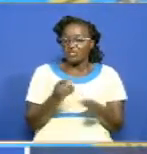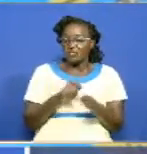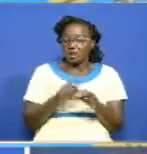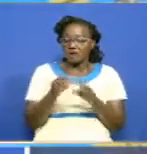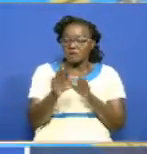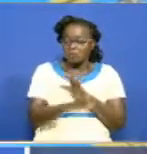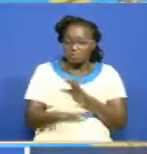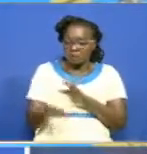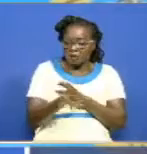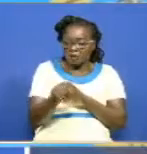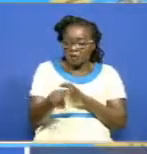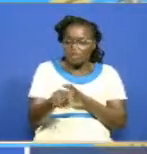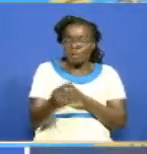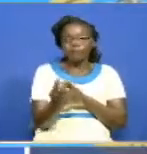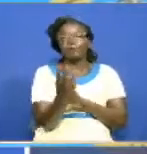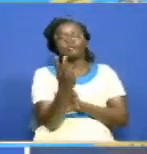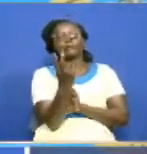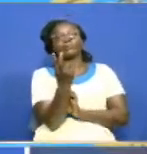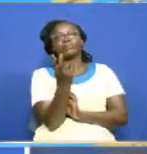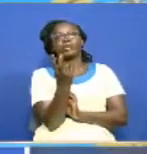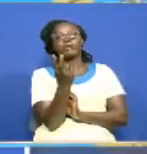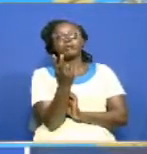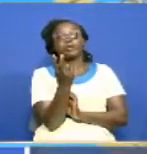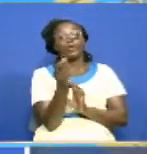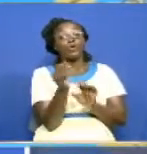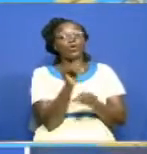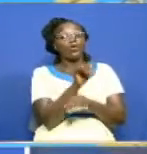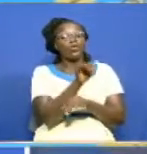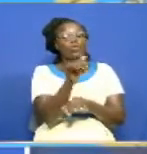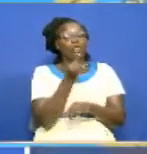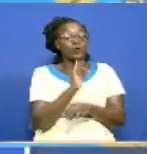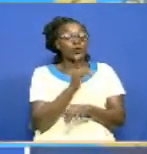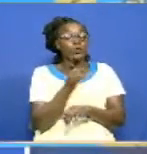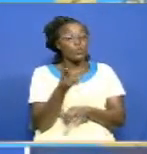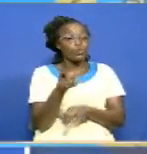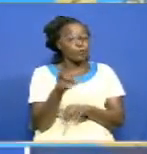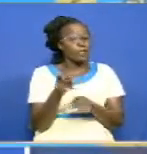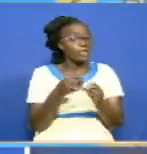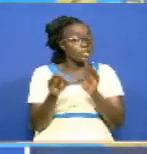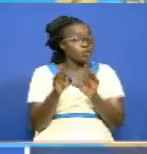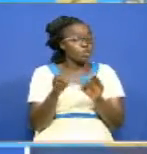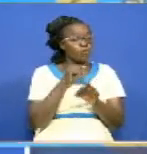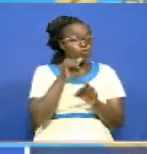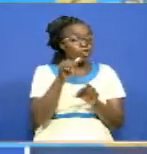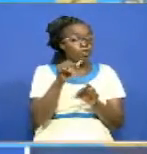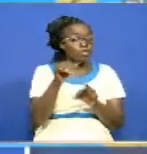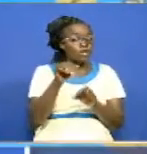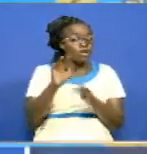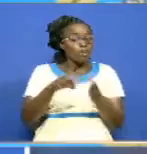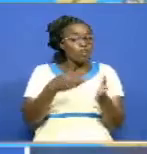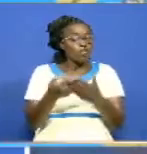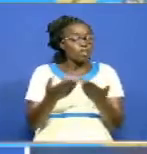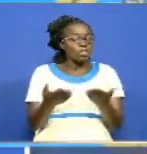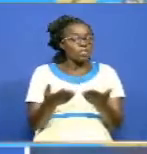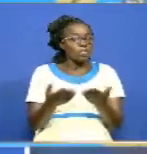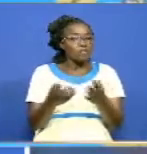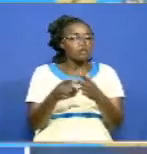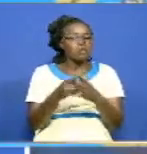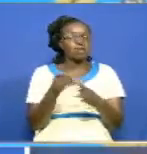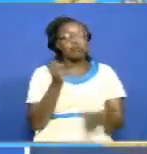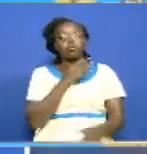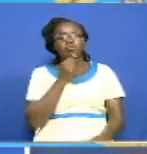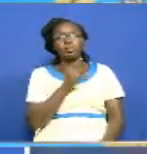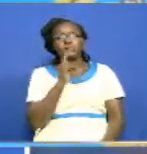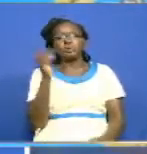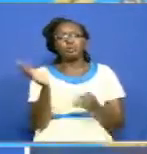chini, unaangalia juu, wale walikuwa na kueleza usiingie ndani ya shimo, unaanza kuambia nyinyi ni